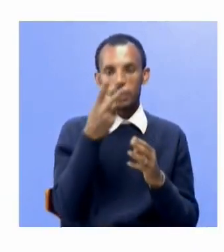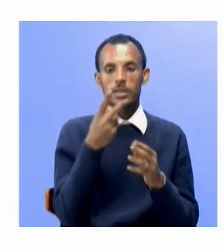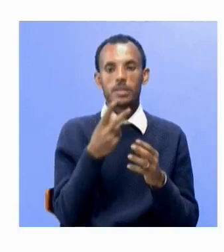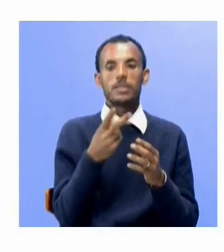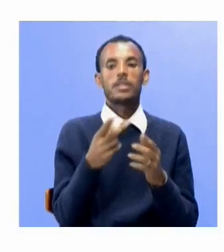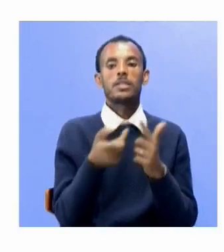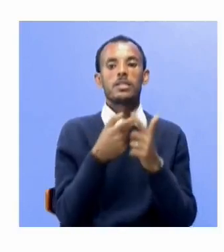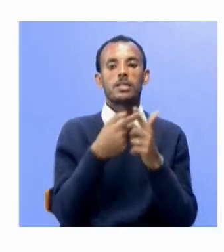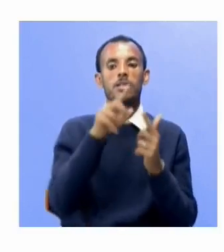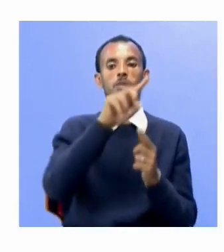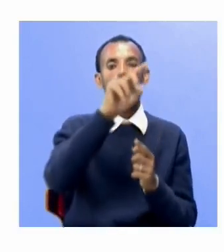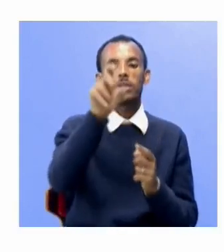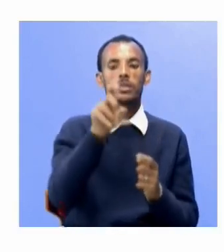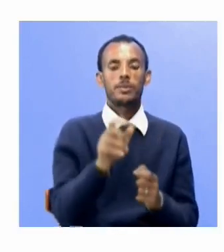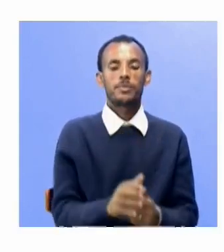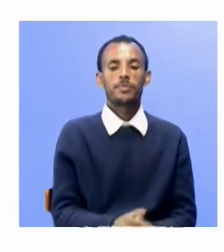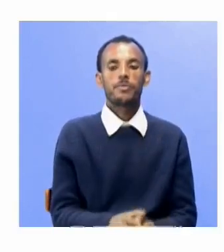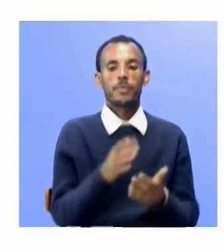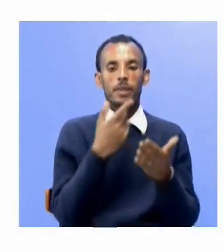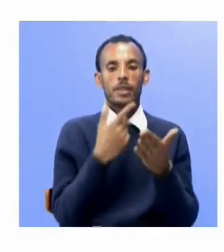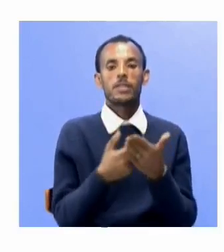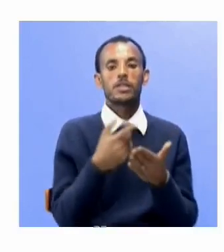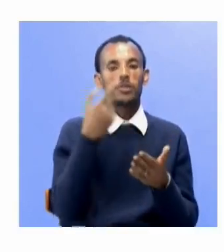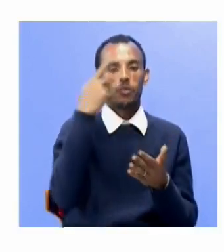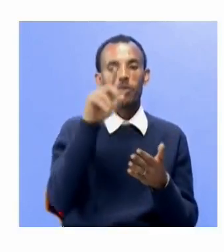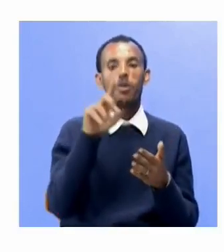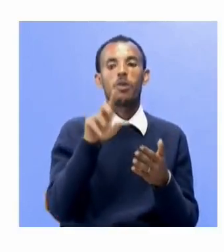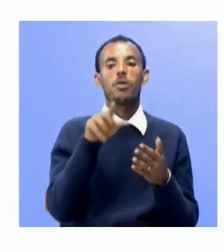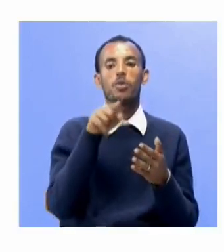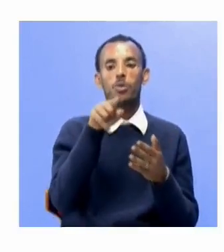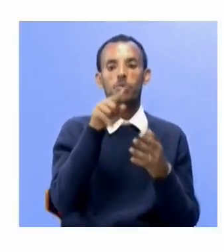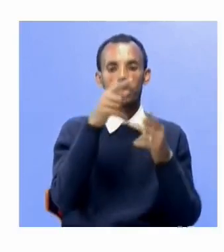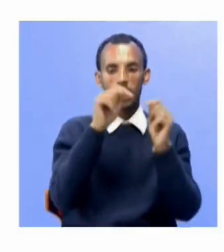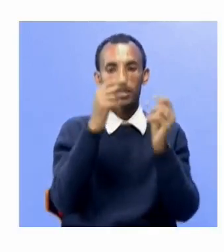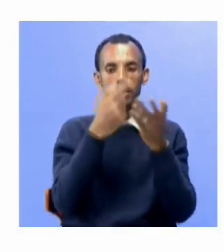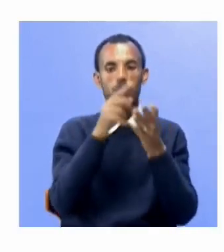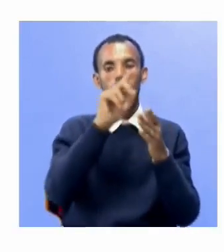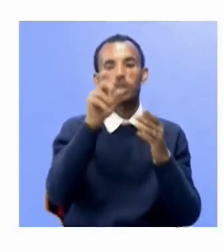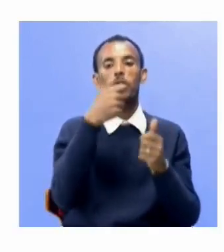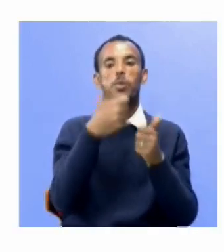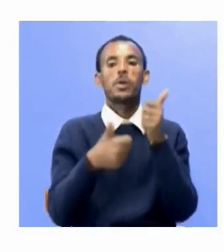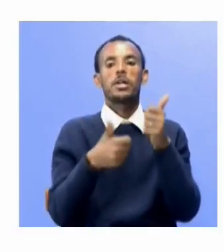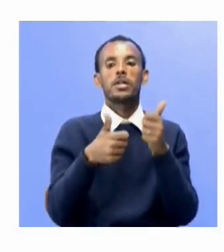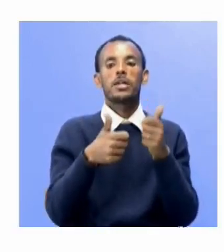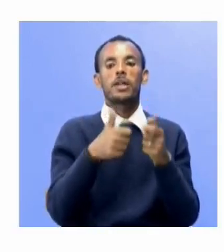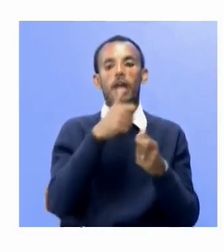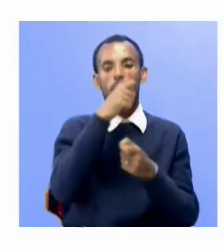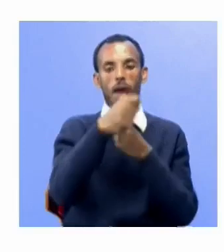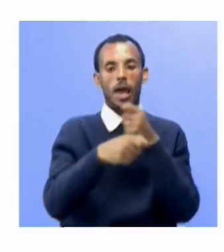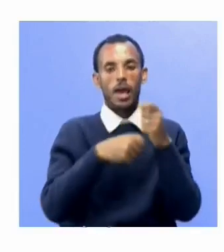question. This is for you. Try this one. Which age group